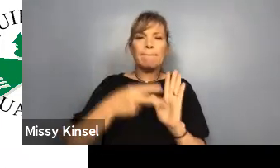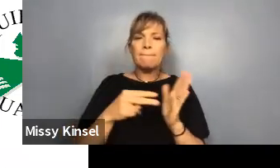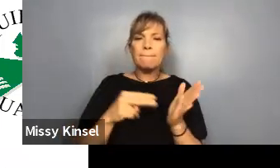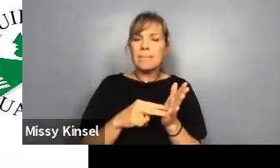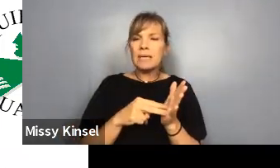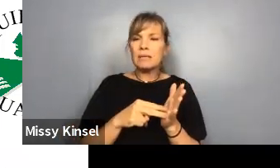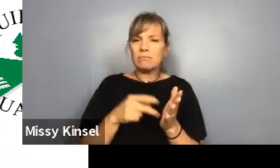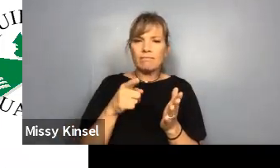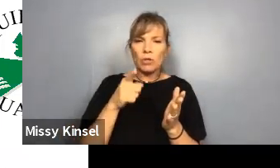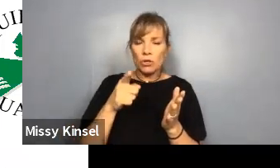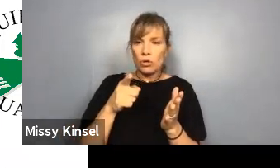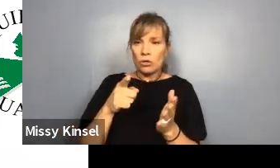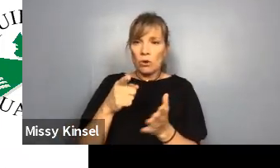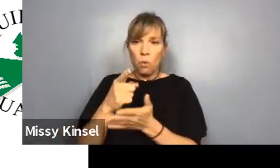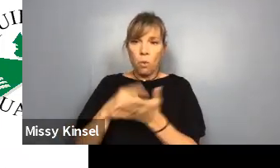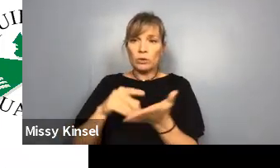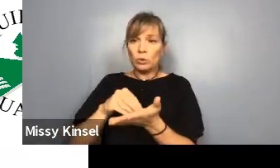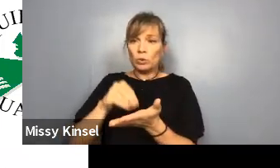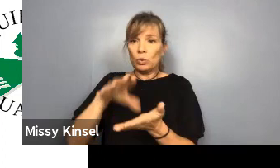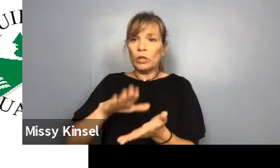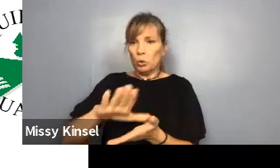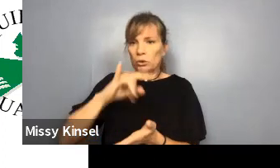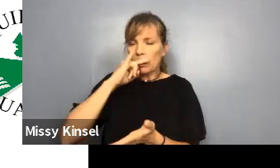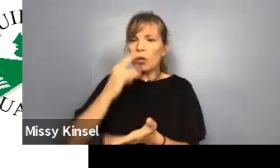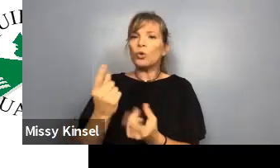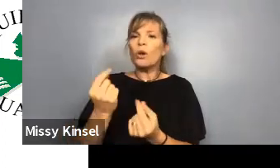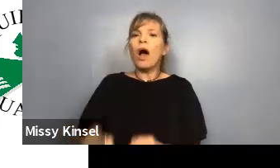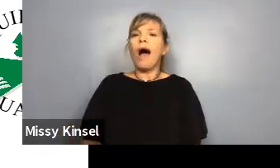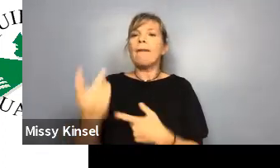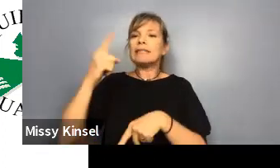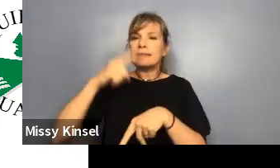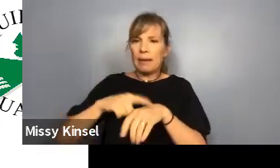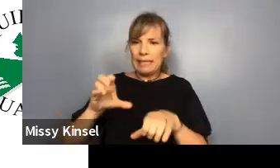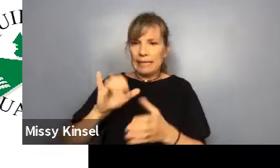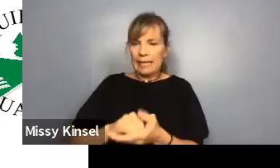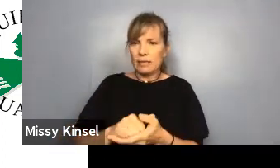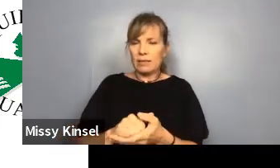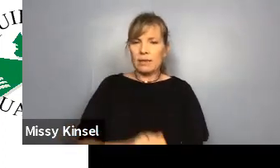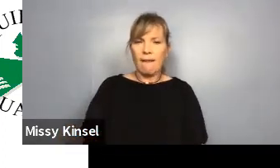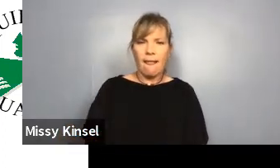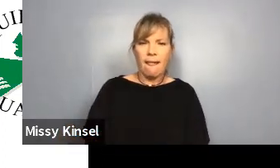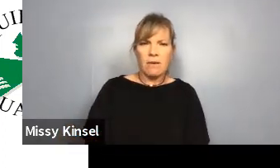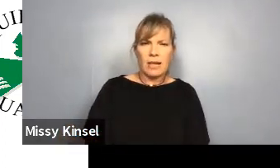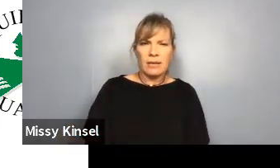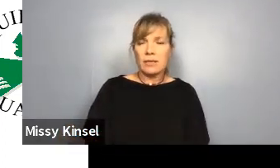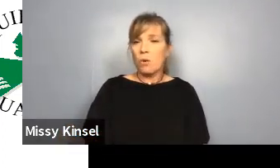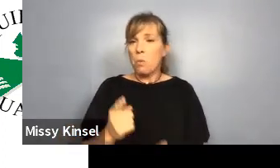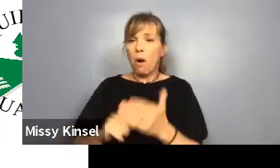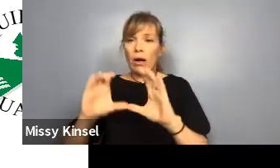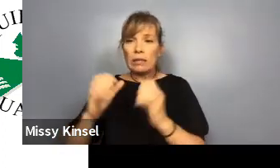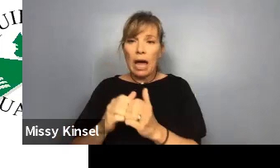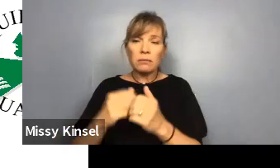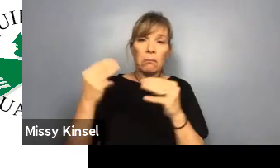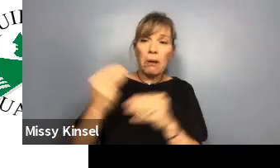what your child or your student is doing, how much time they spent, you know, what subject it is. That's a